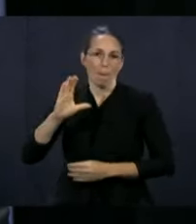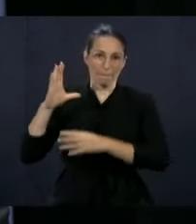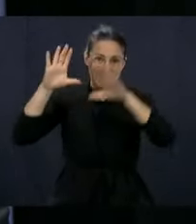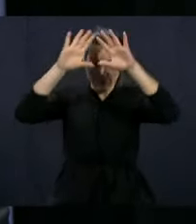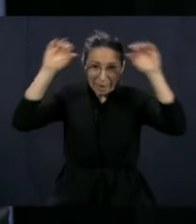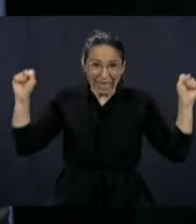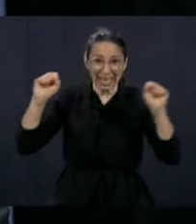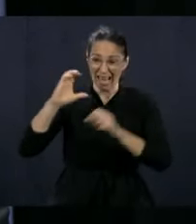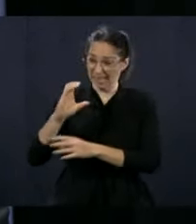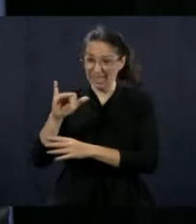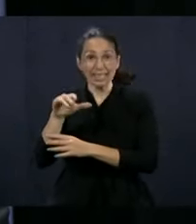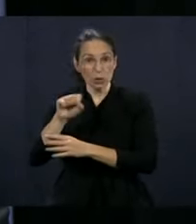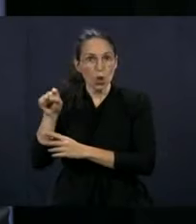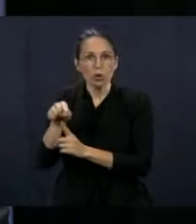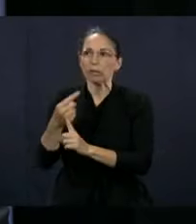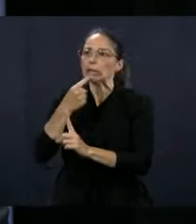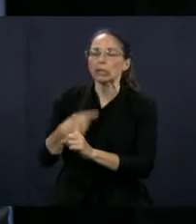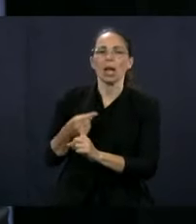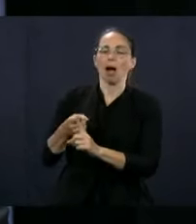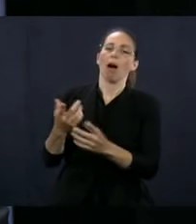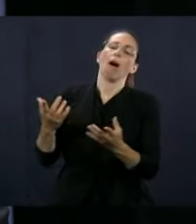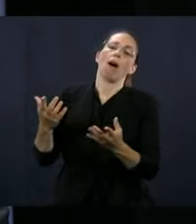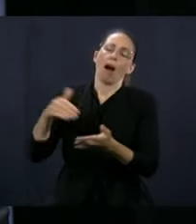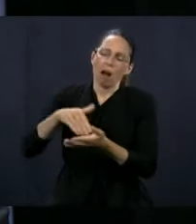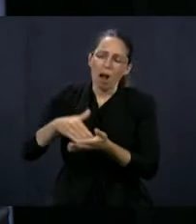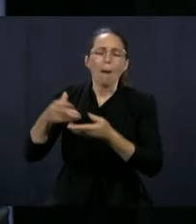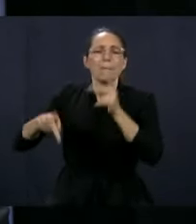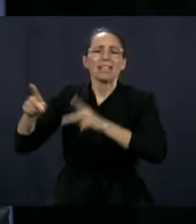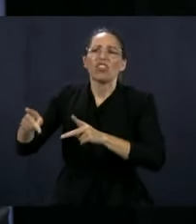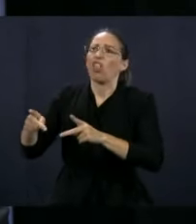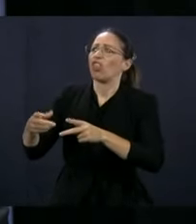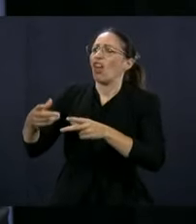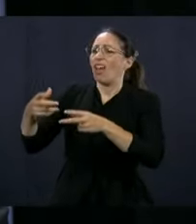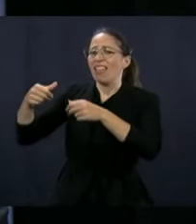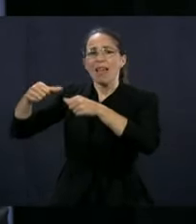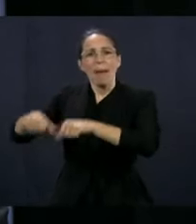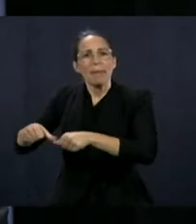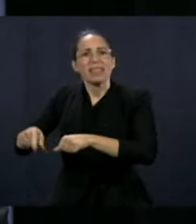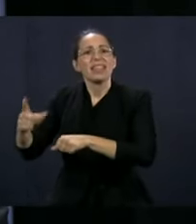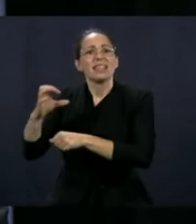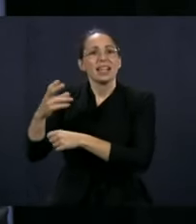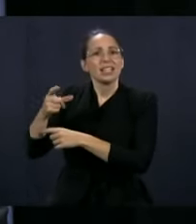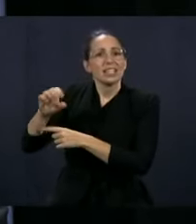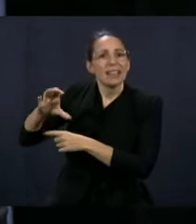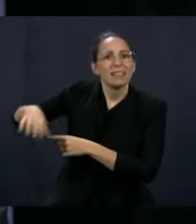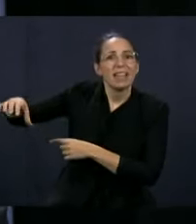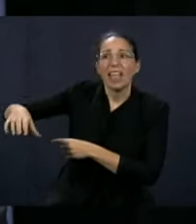we still have CHSLDs that have 2, 3, even 4 people per room. That makes no sense.